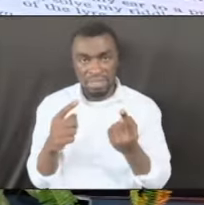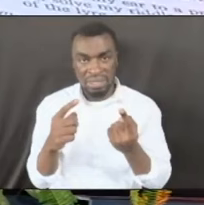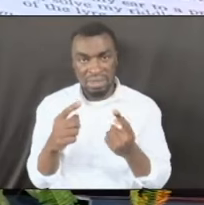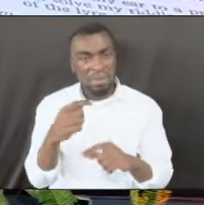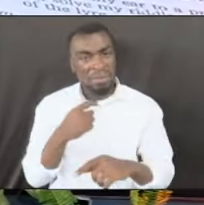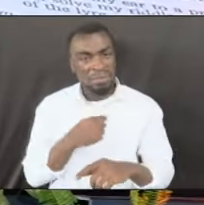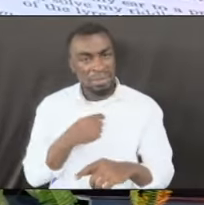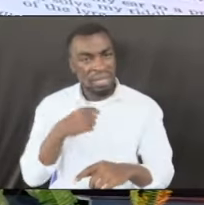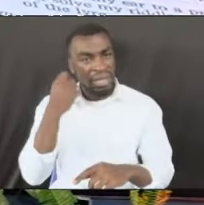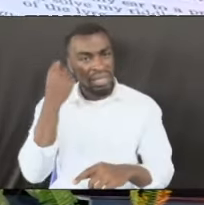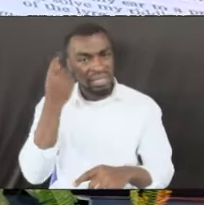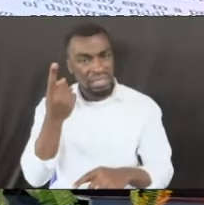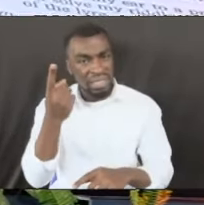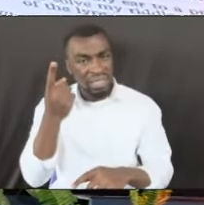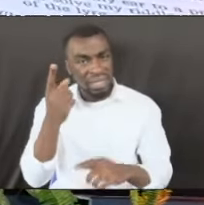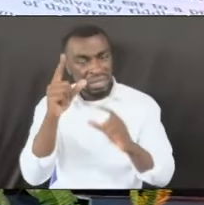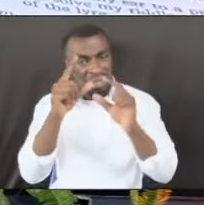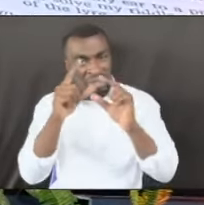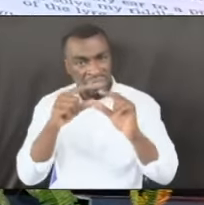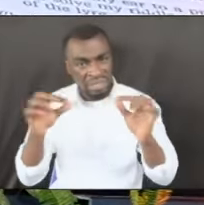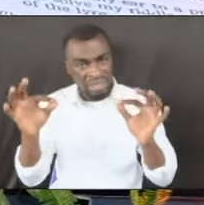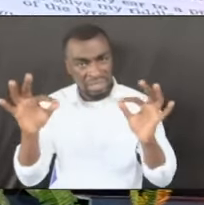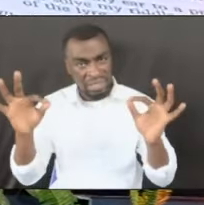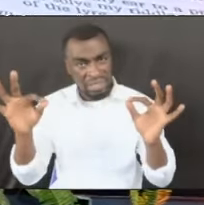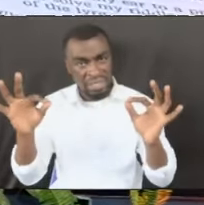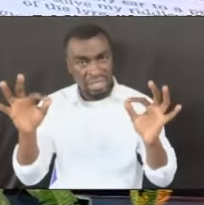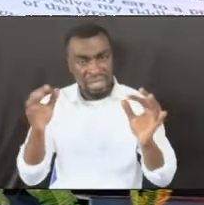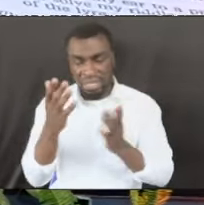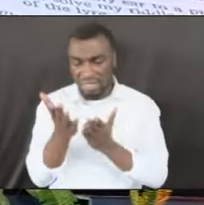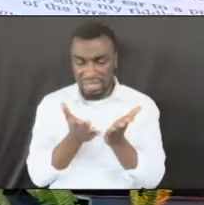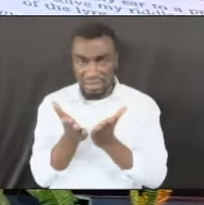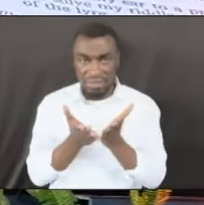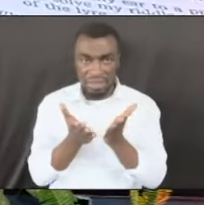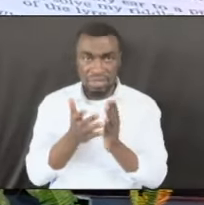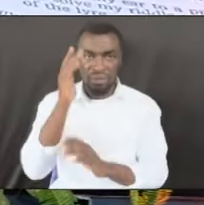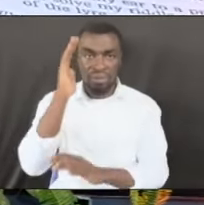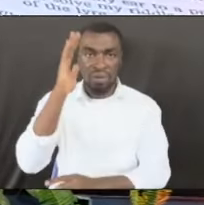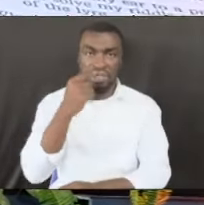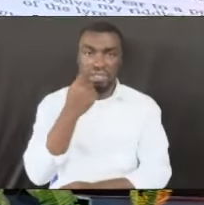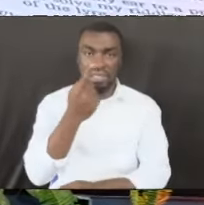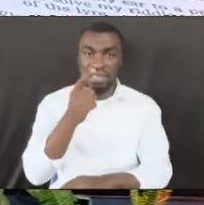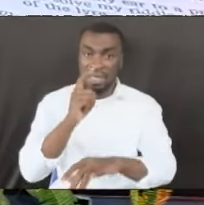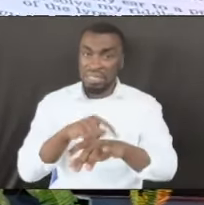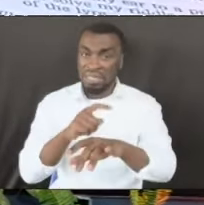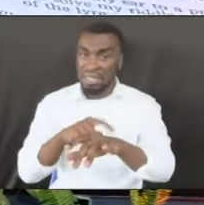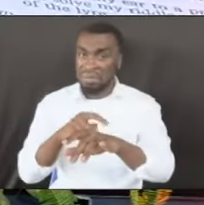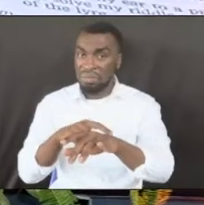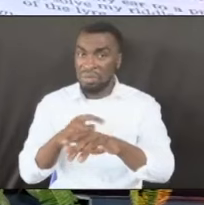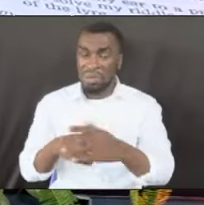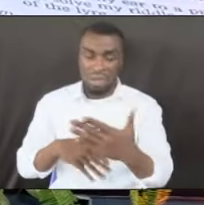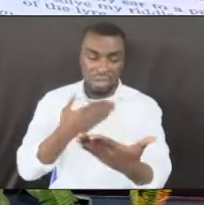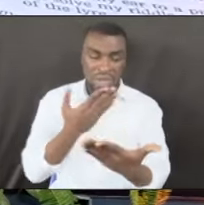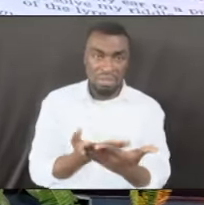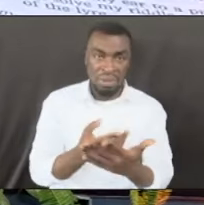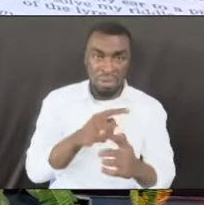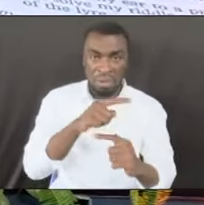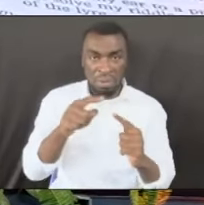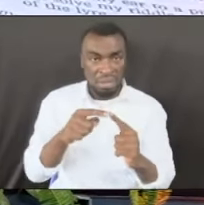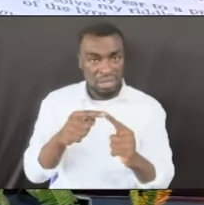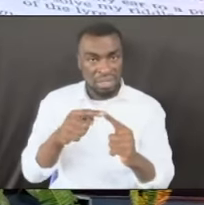of the statement that the servant of God says, a time will come when they will no longer be